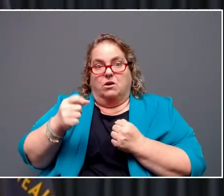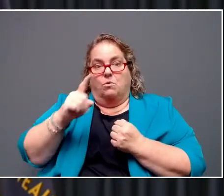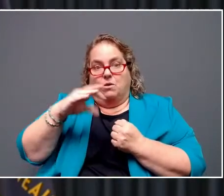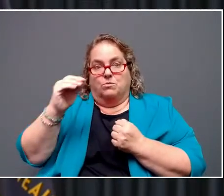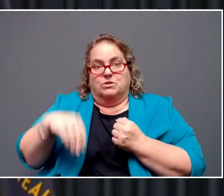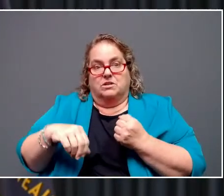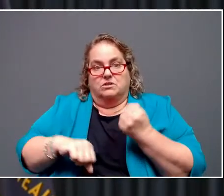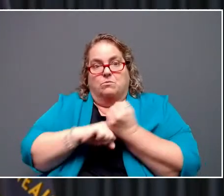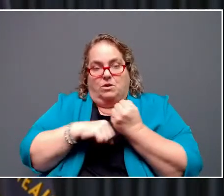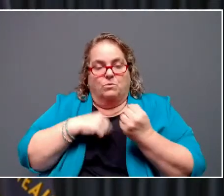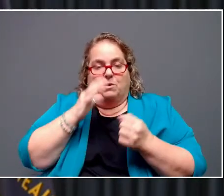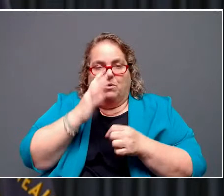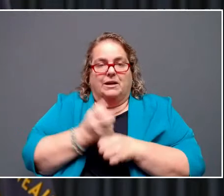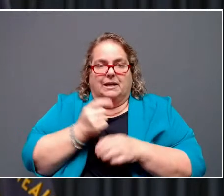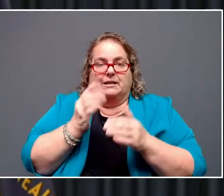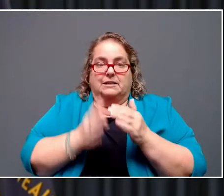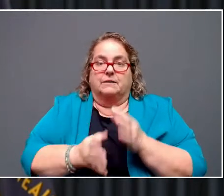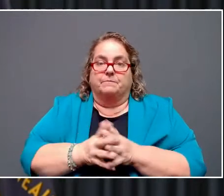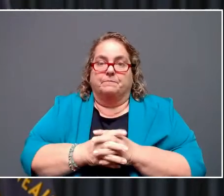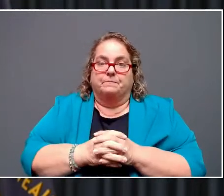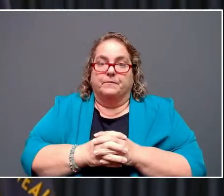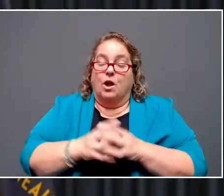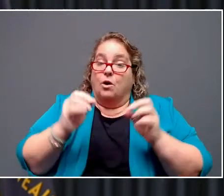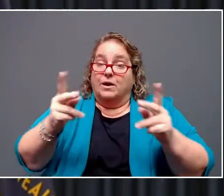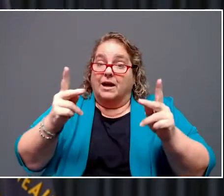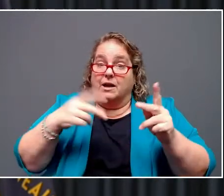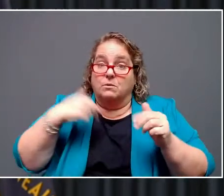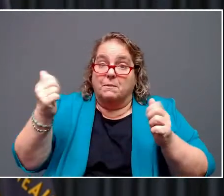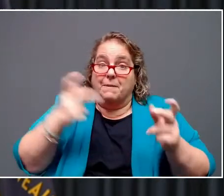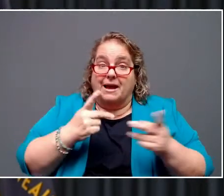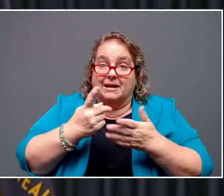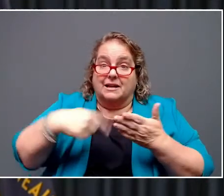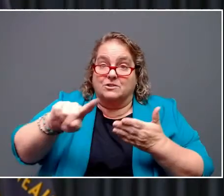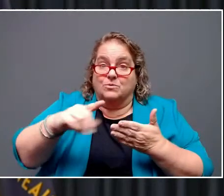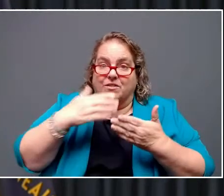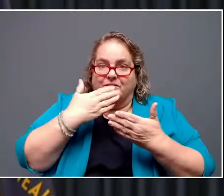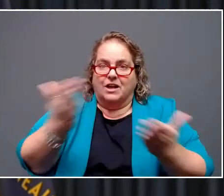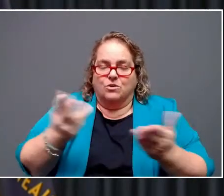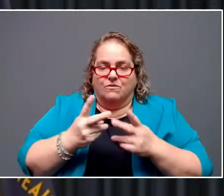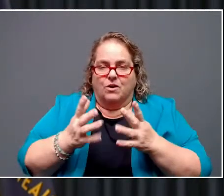support, and we're going to get it done. All right, we'll be back next week. Thank you all very much.